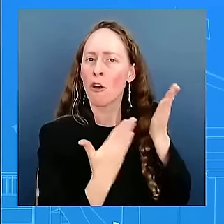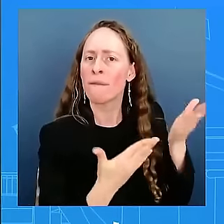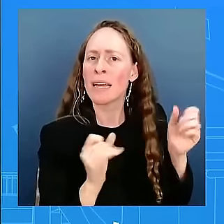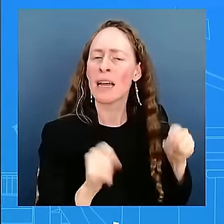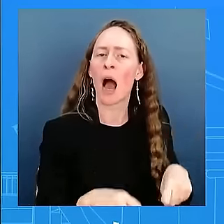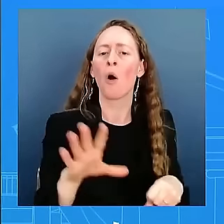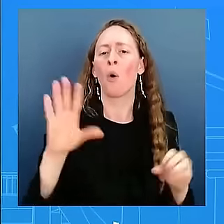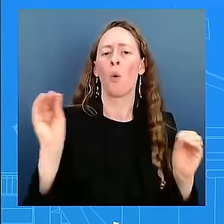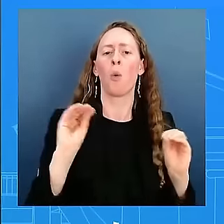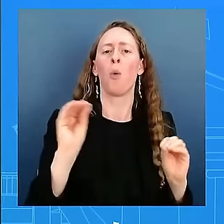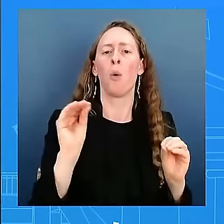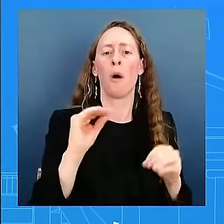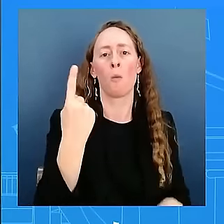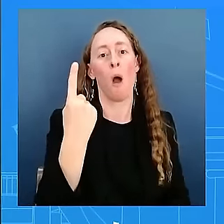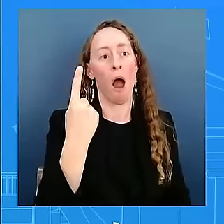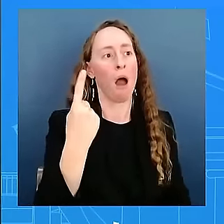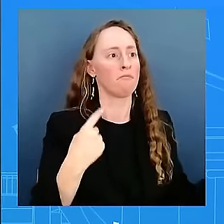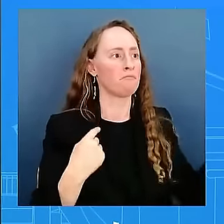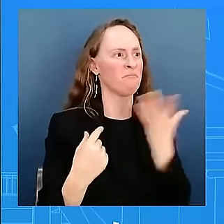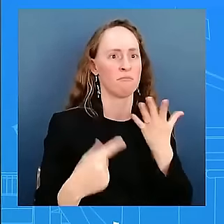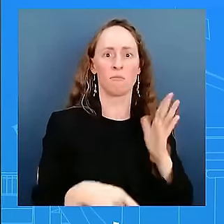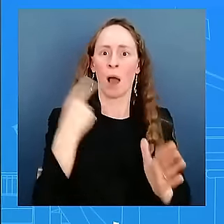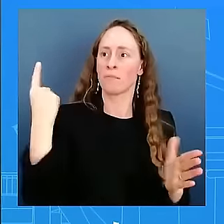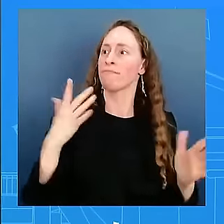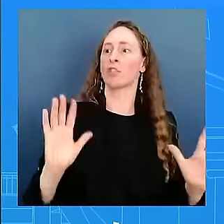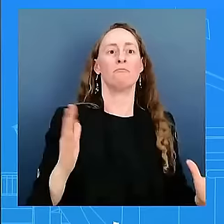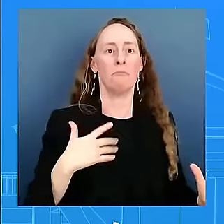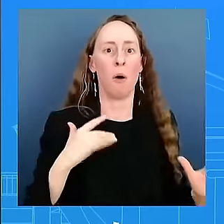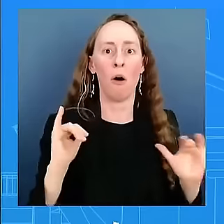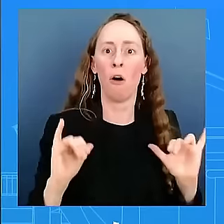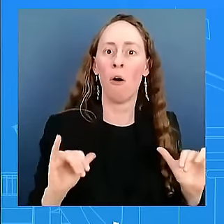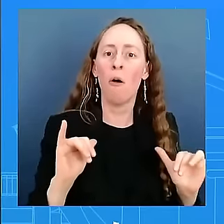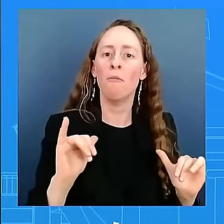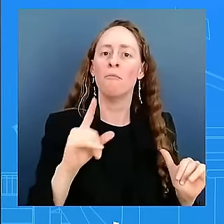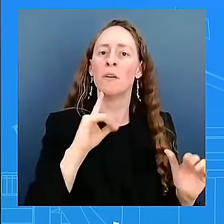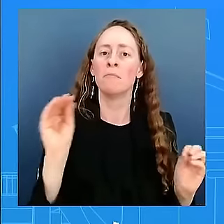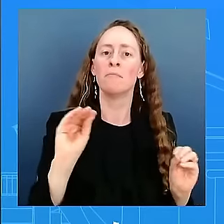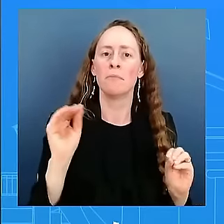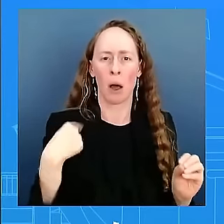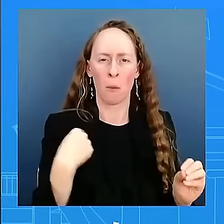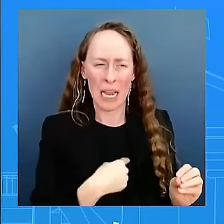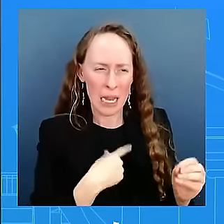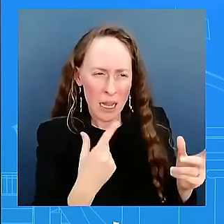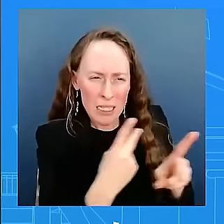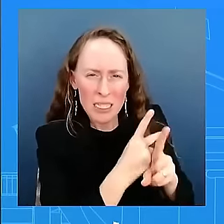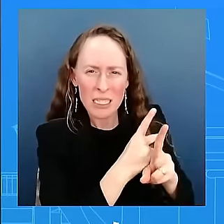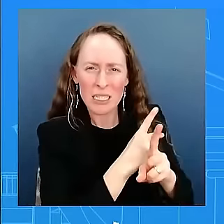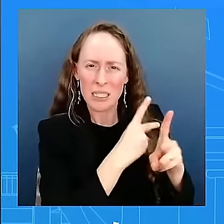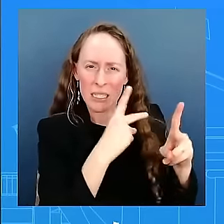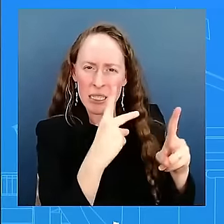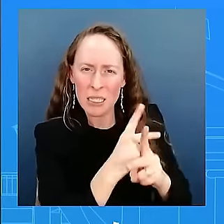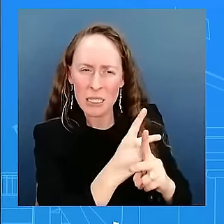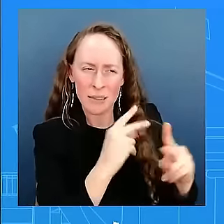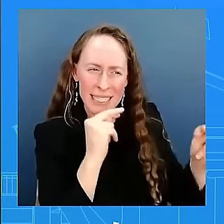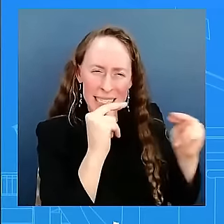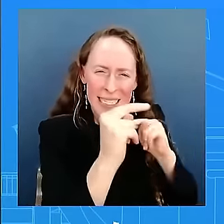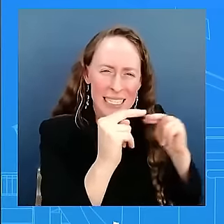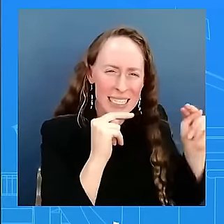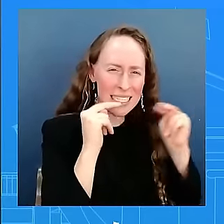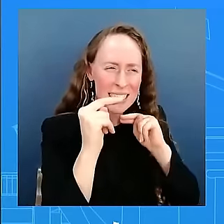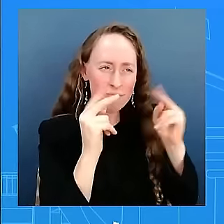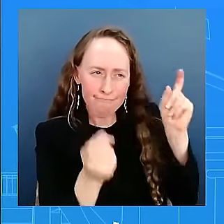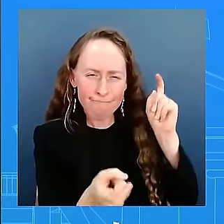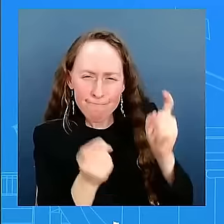now we know, and it's more something that you accumulate through the experience of the negotiation. And so over the course of